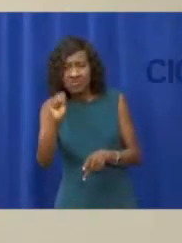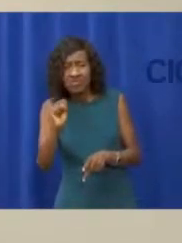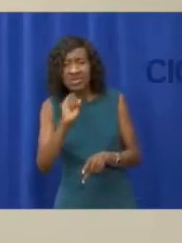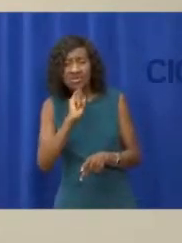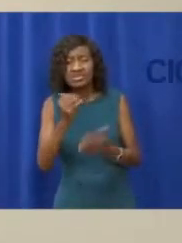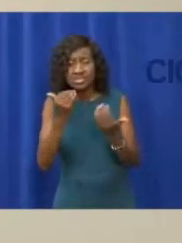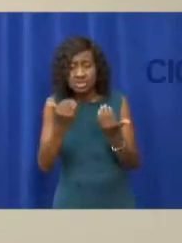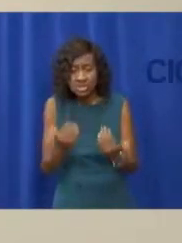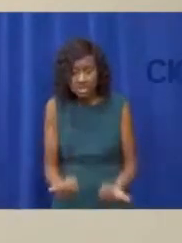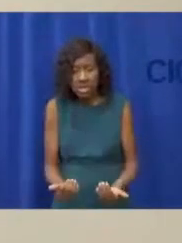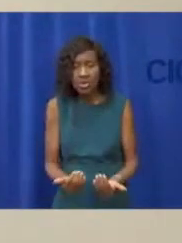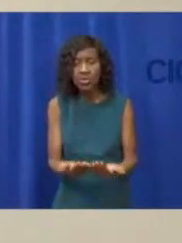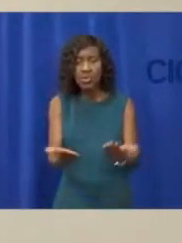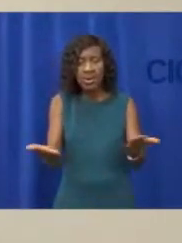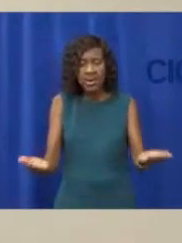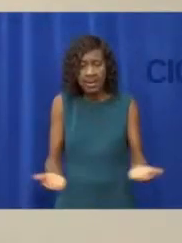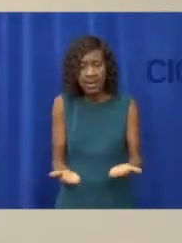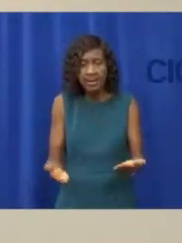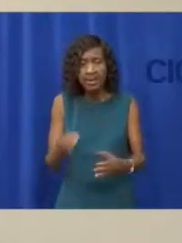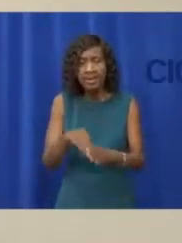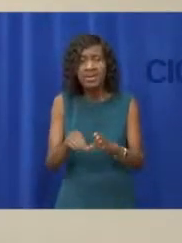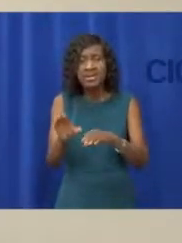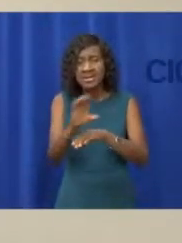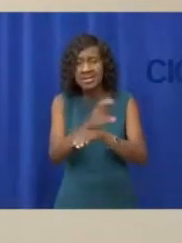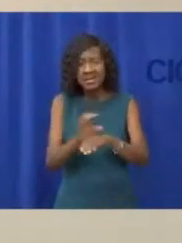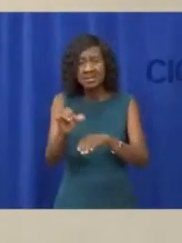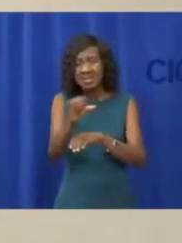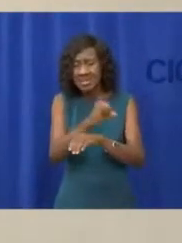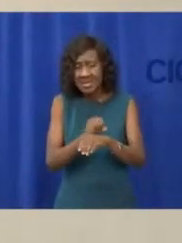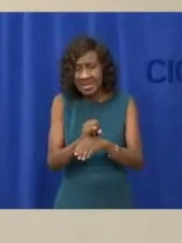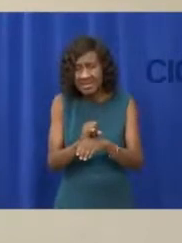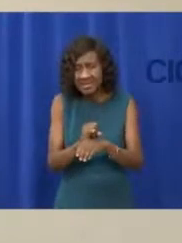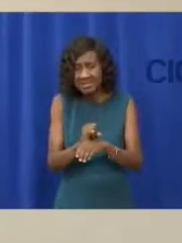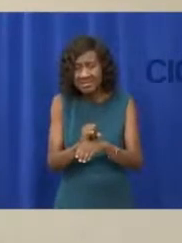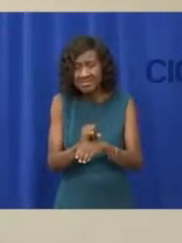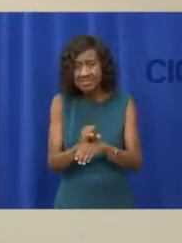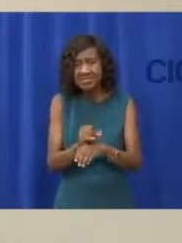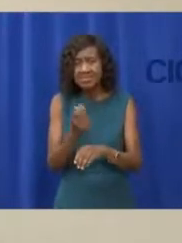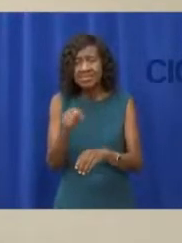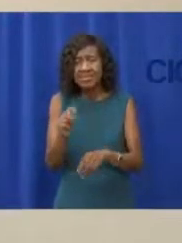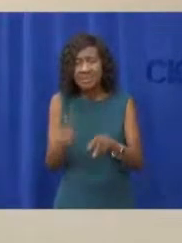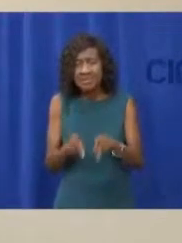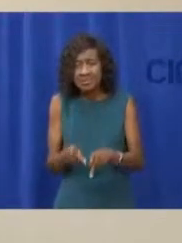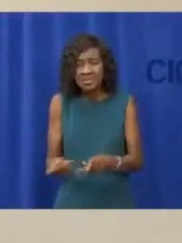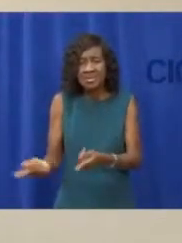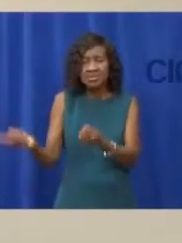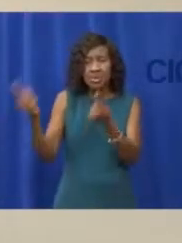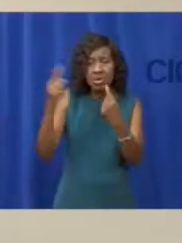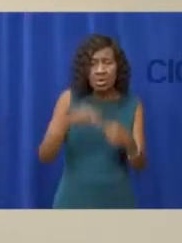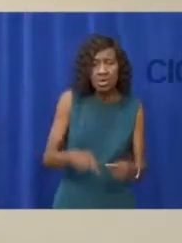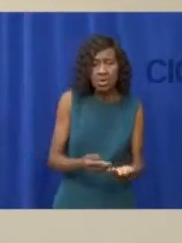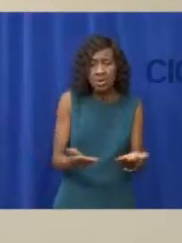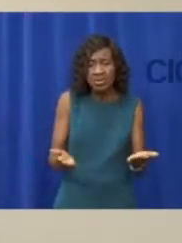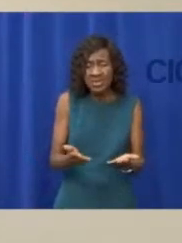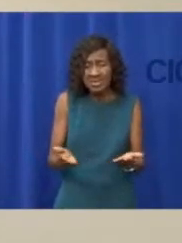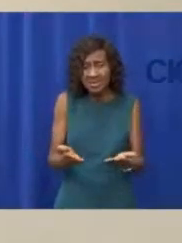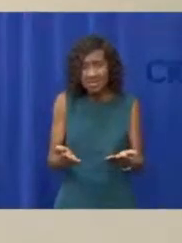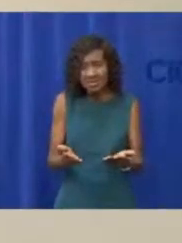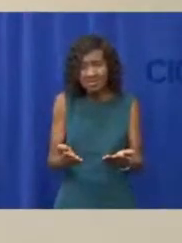confirmation. The persons that are coming are going to be subjected to the kind of isolation that I wish we could put